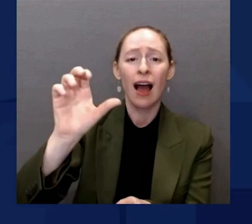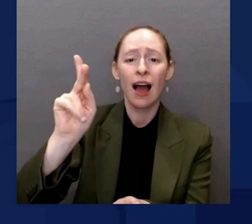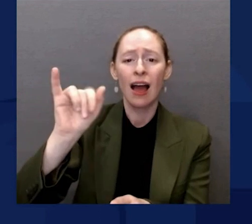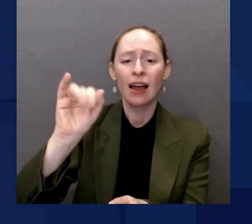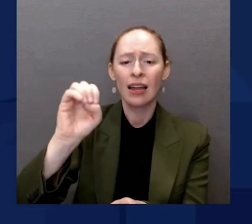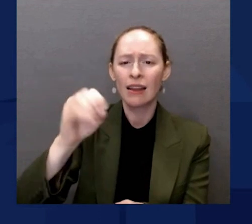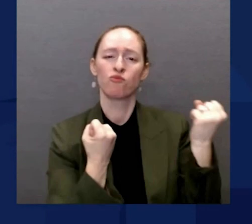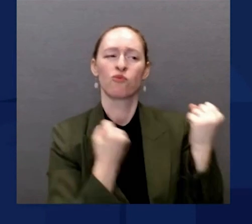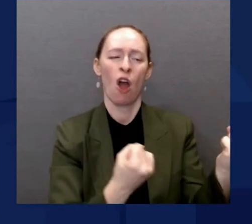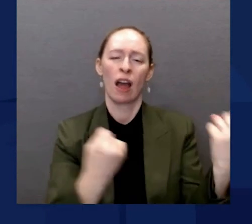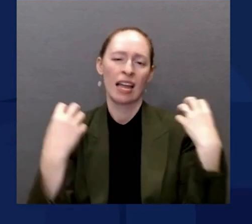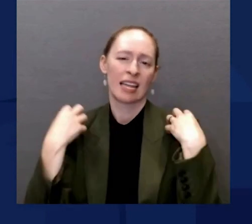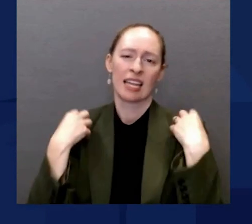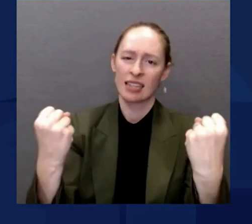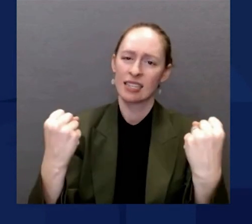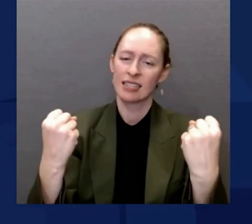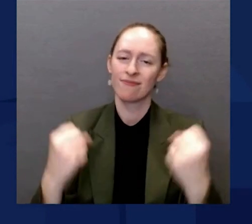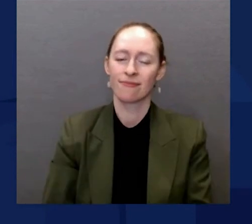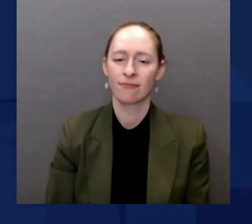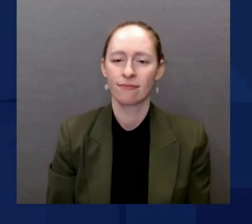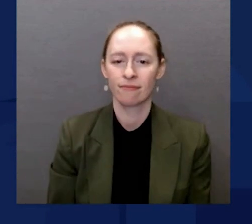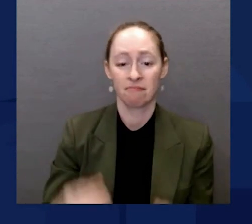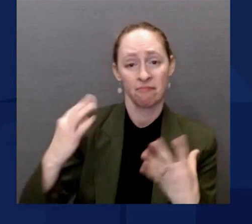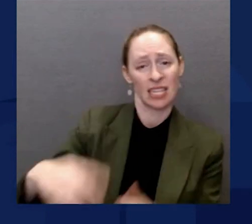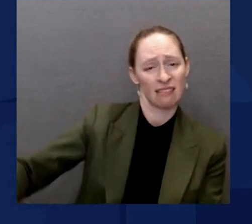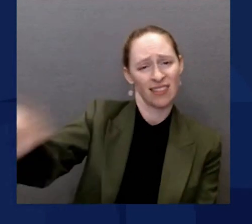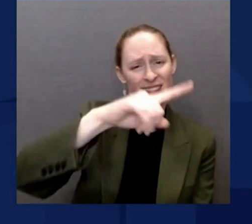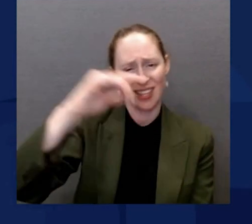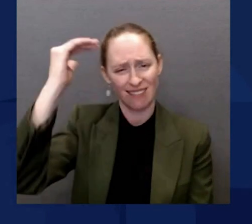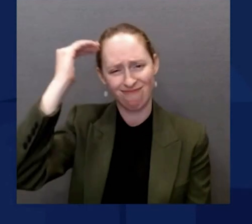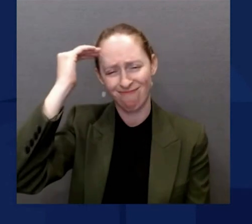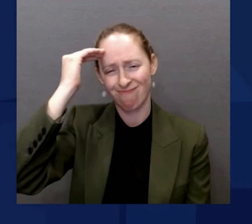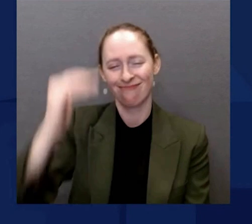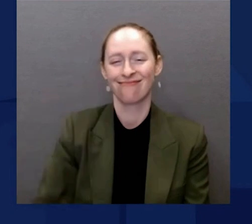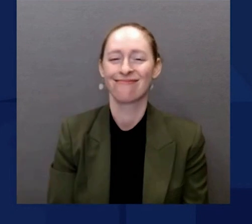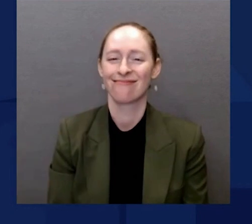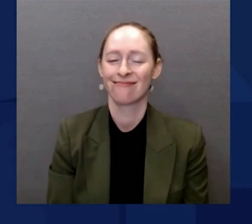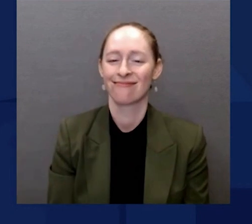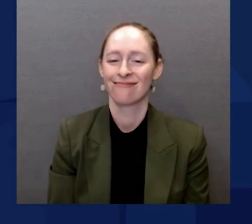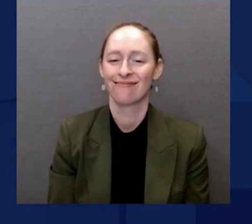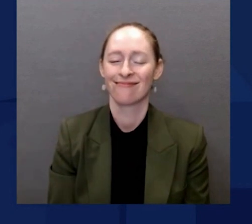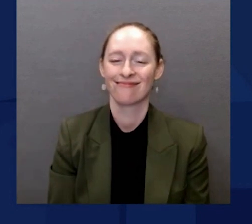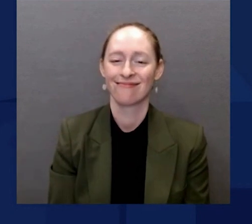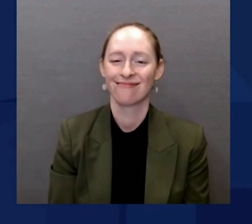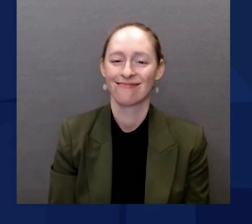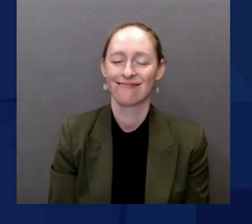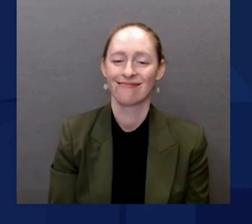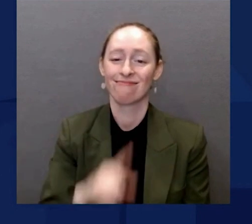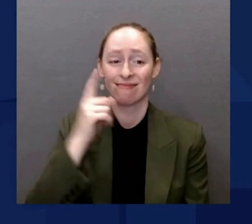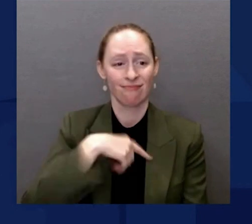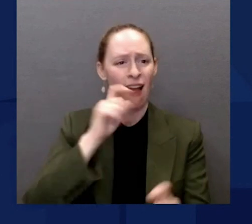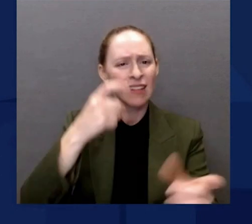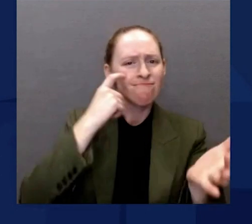this a reality. And I want to thank all of you here, for including bipartisan elected officials like Representative McGovern,